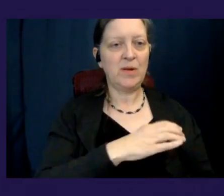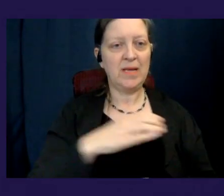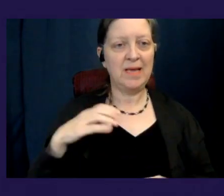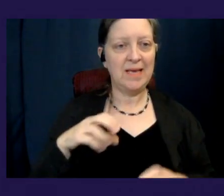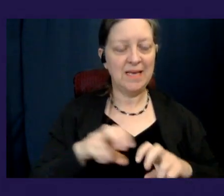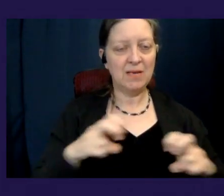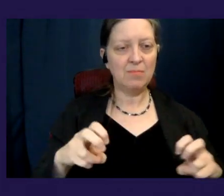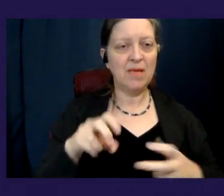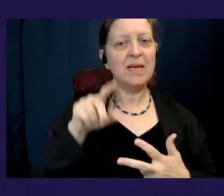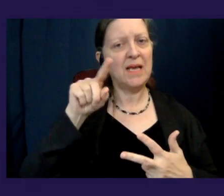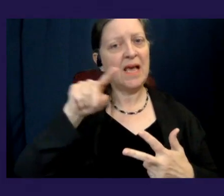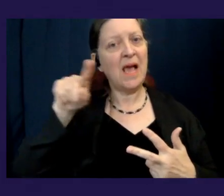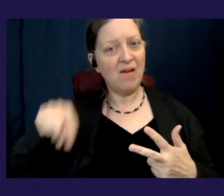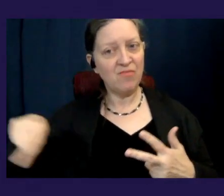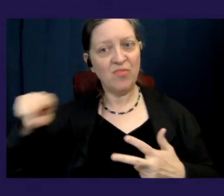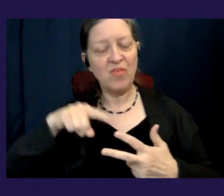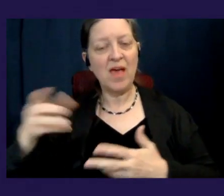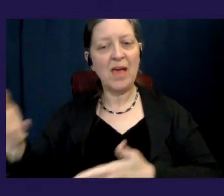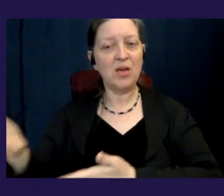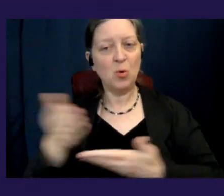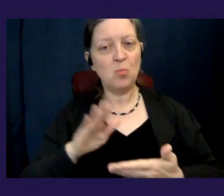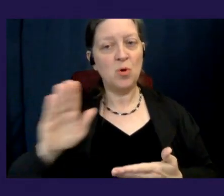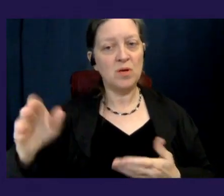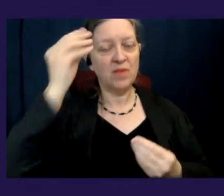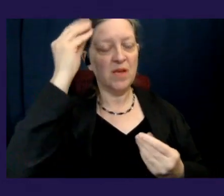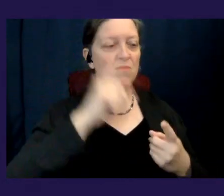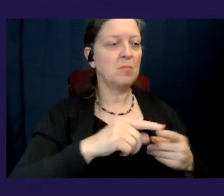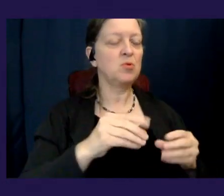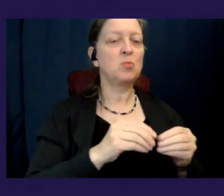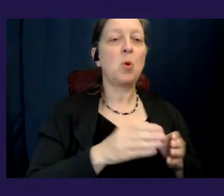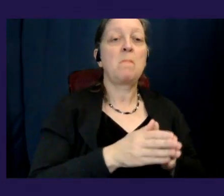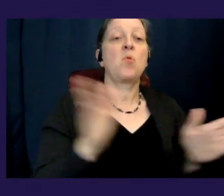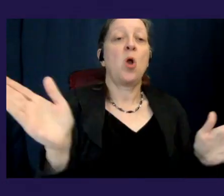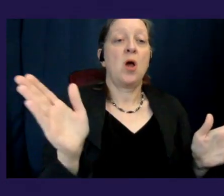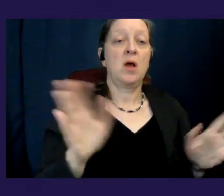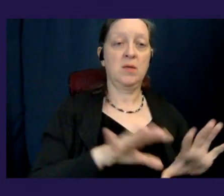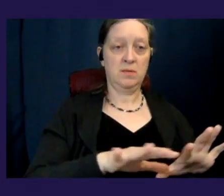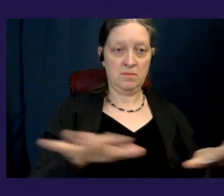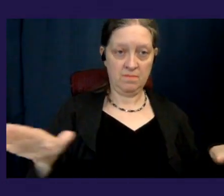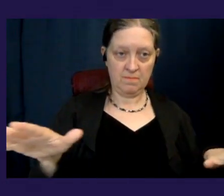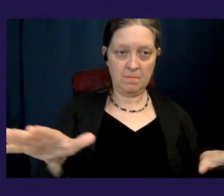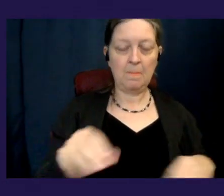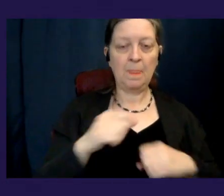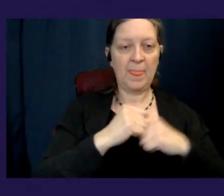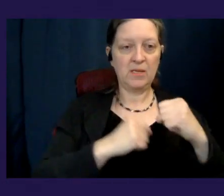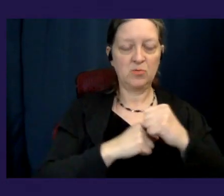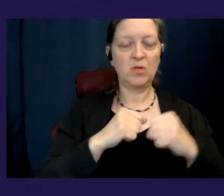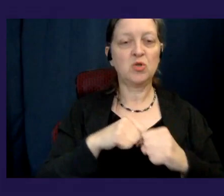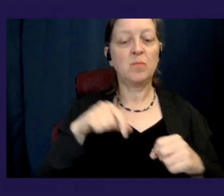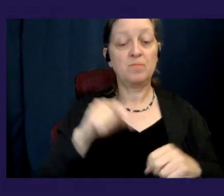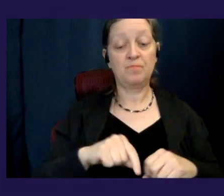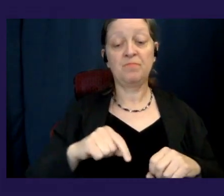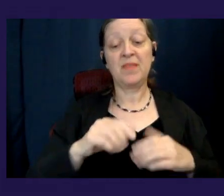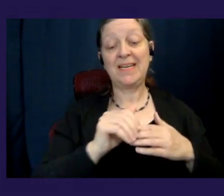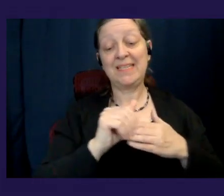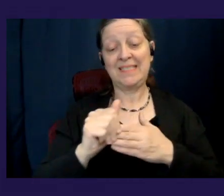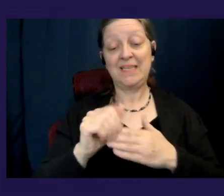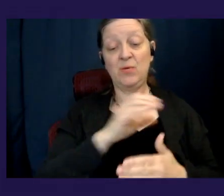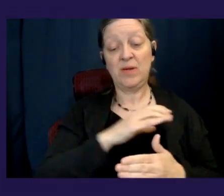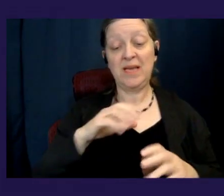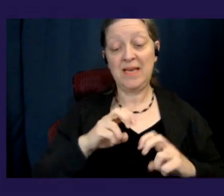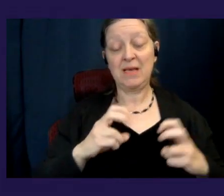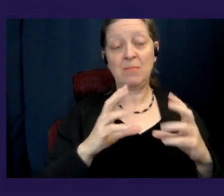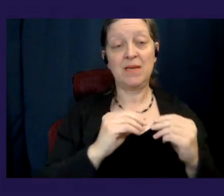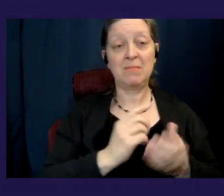and challenges to the broader structure. The steering committee met weekly. Those working groups also met weekly. There were also